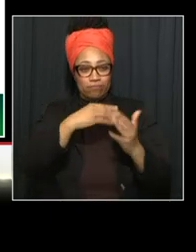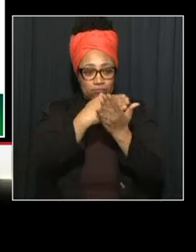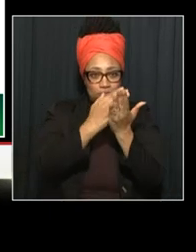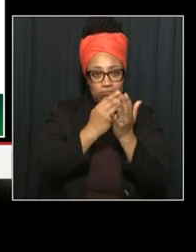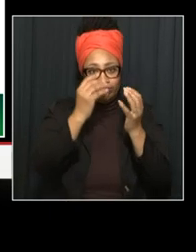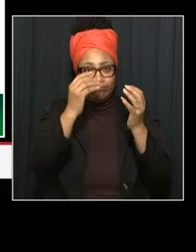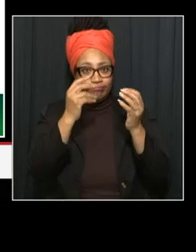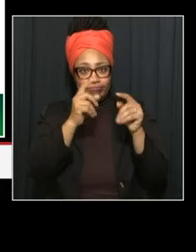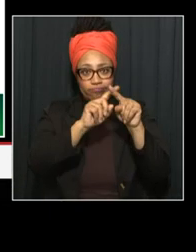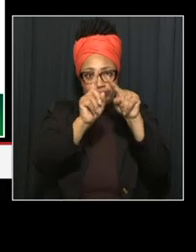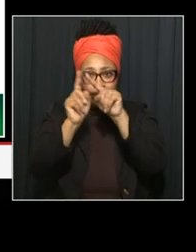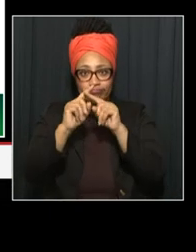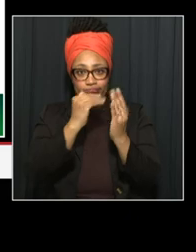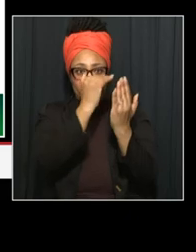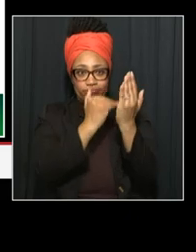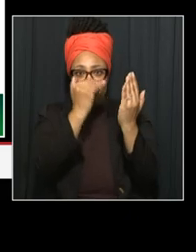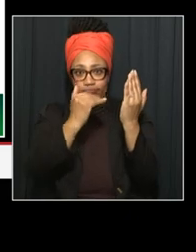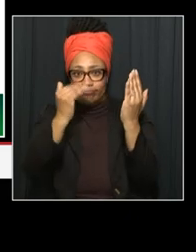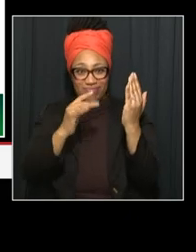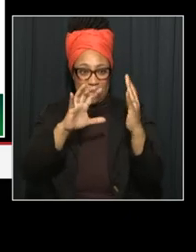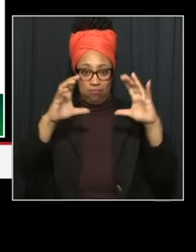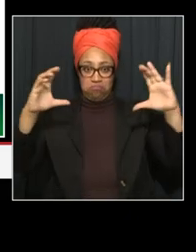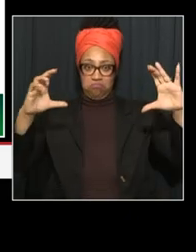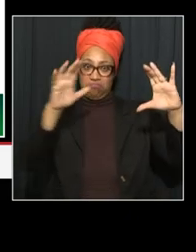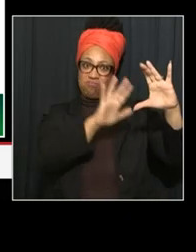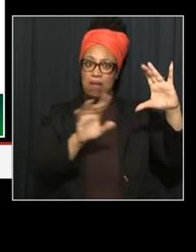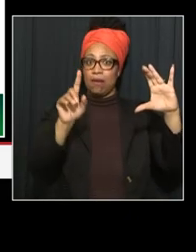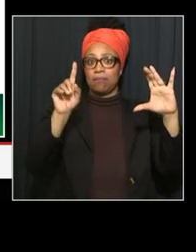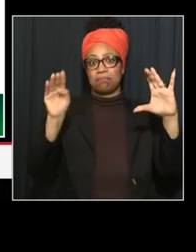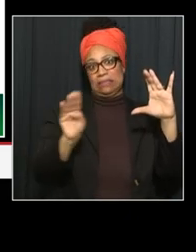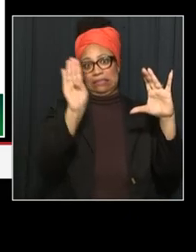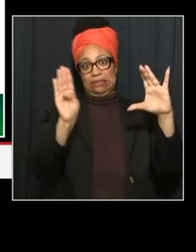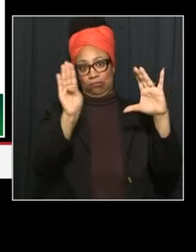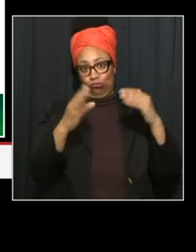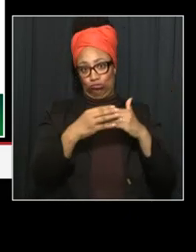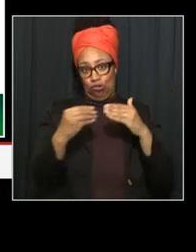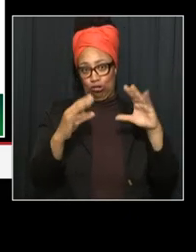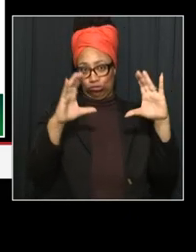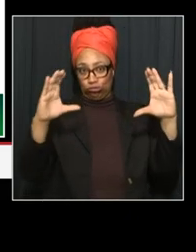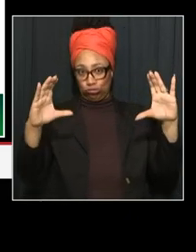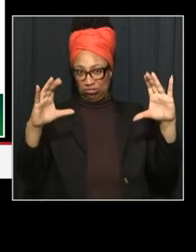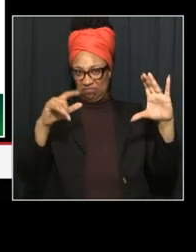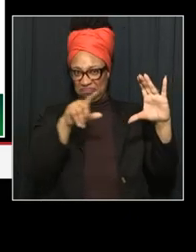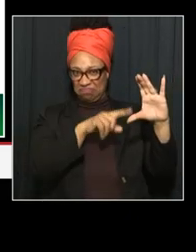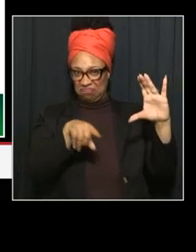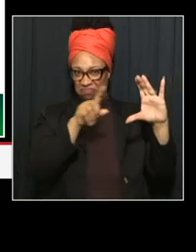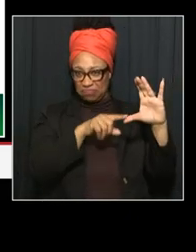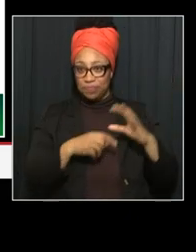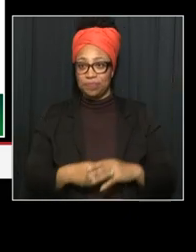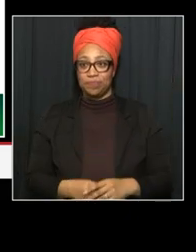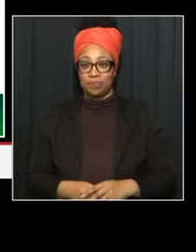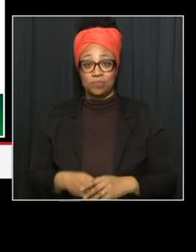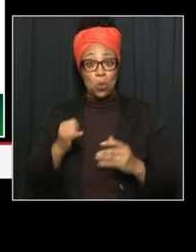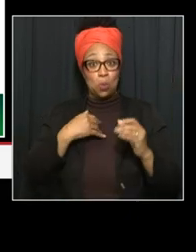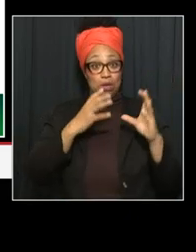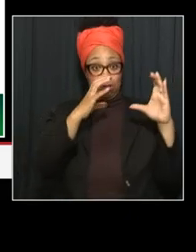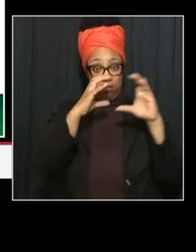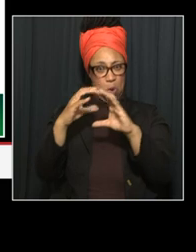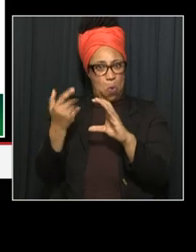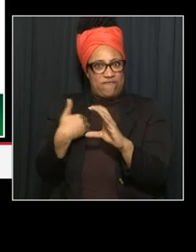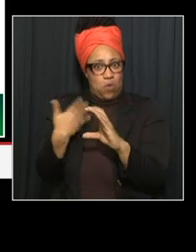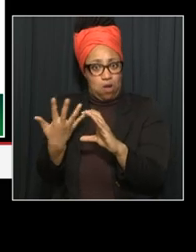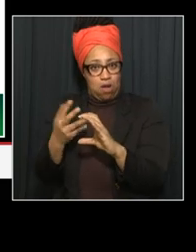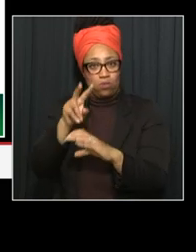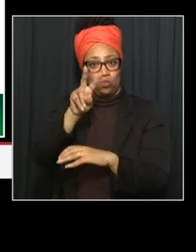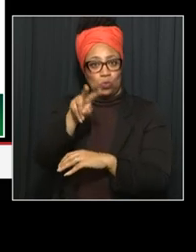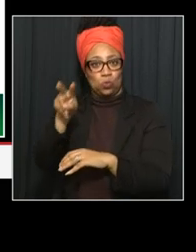go from largest to smallest. The single largest area of $22 billion that we spend each year, which is a mixture of federal and local